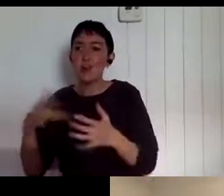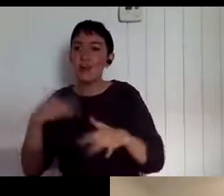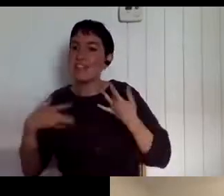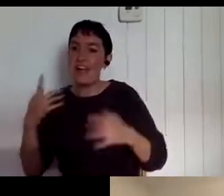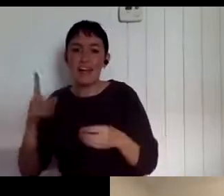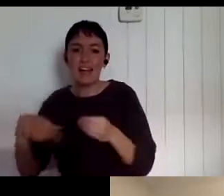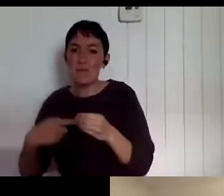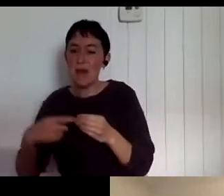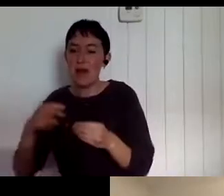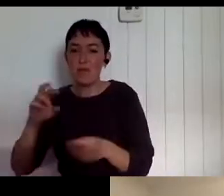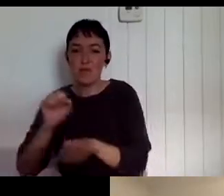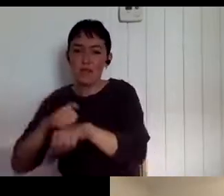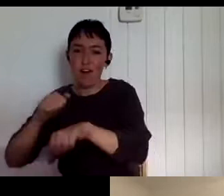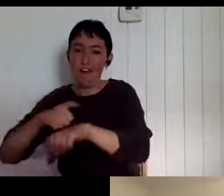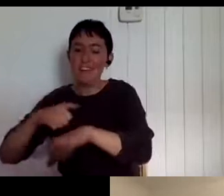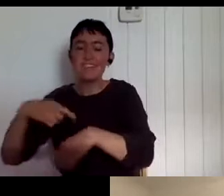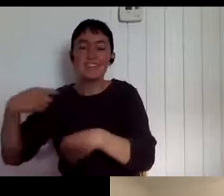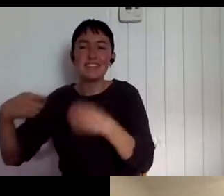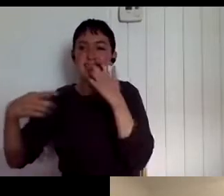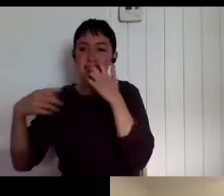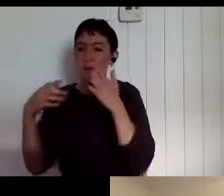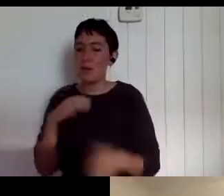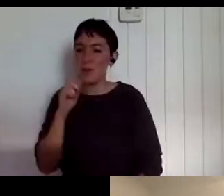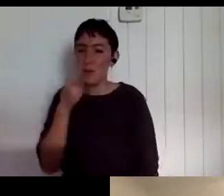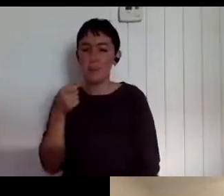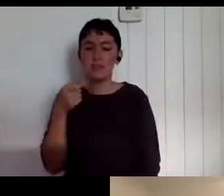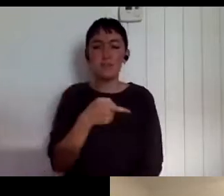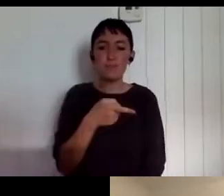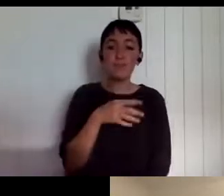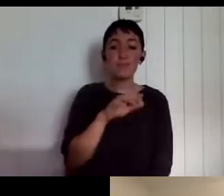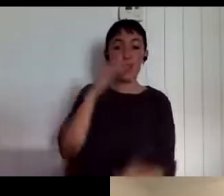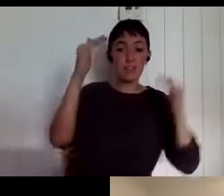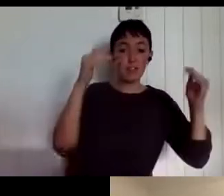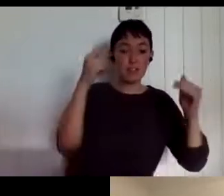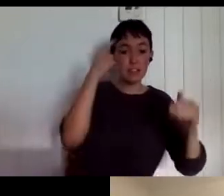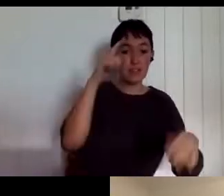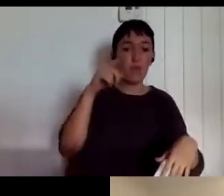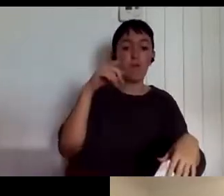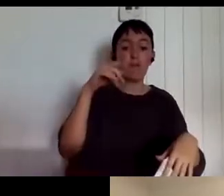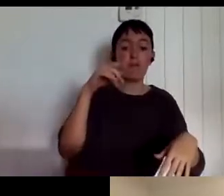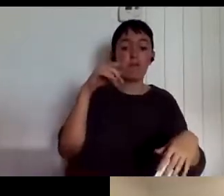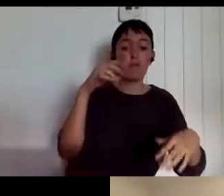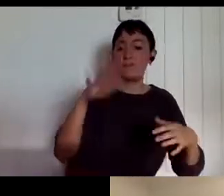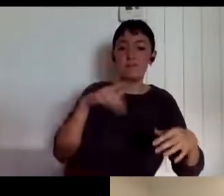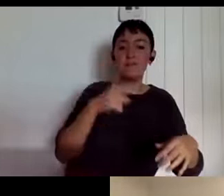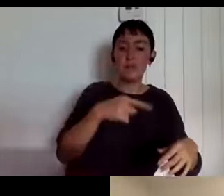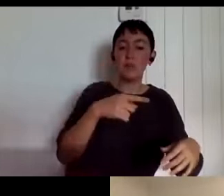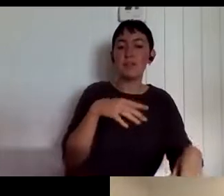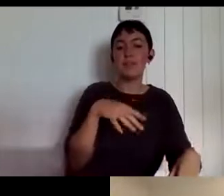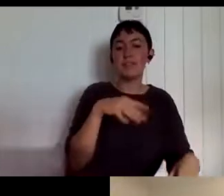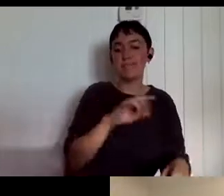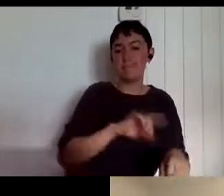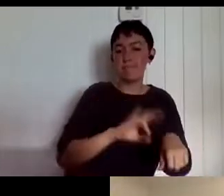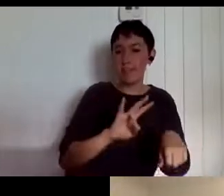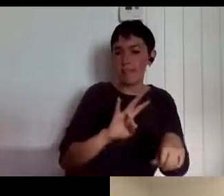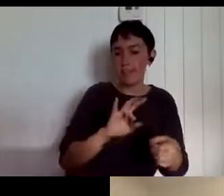join us for that. And then also at night at 7 p.m., this one is technically for adults, but it's going to be kids safe. It's just, we might